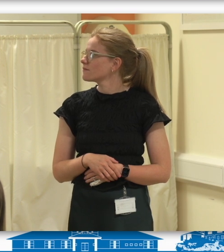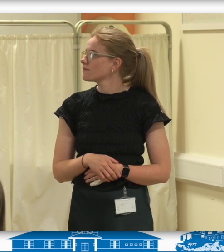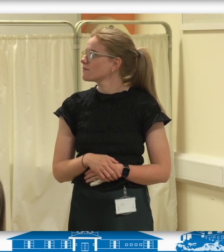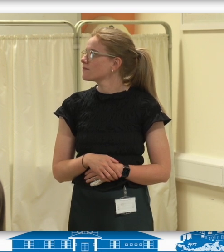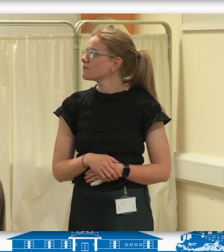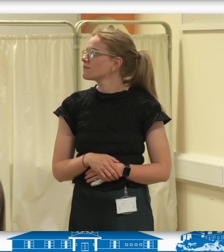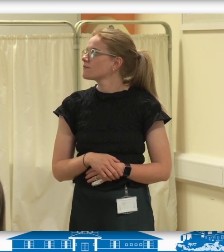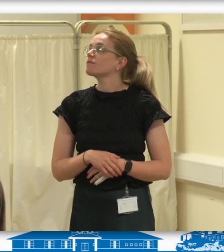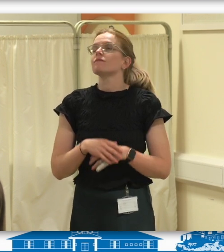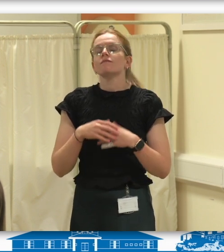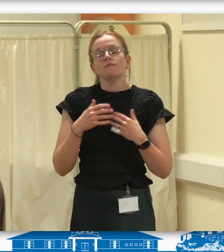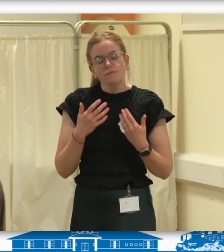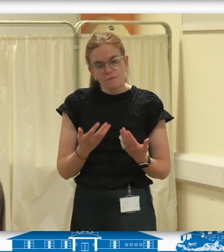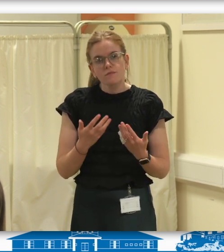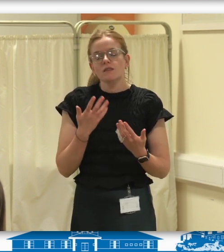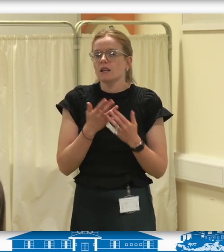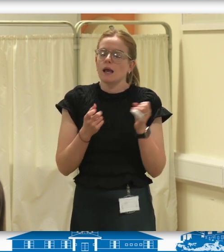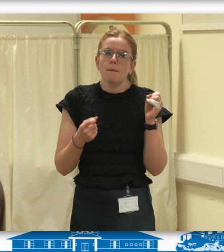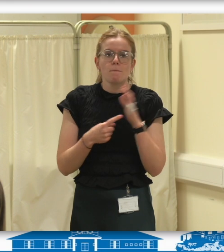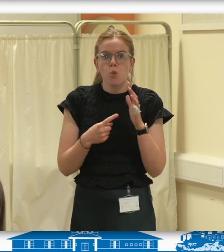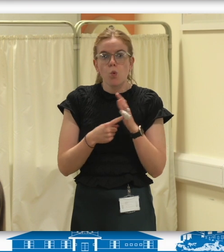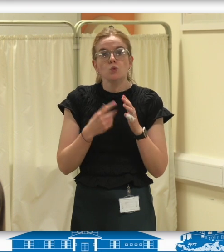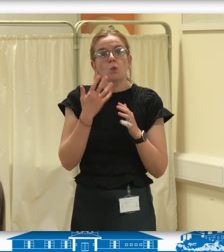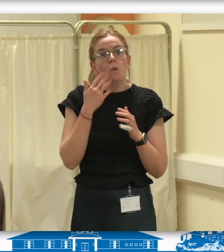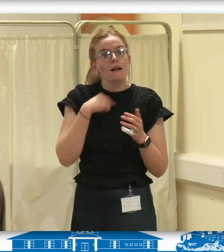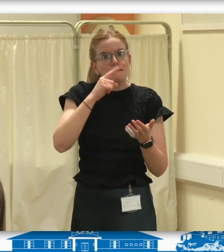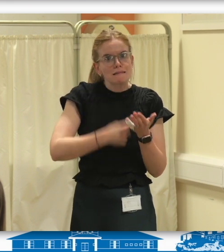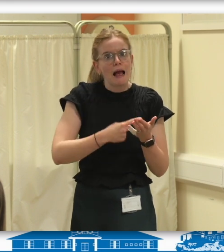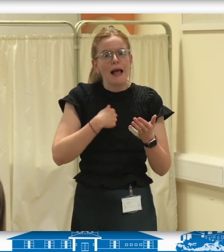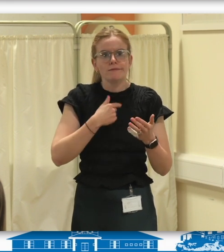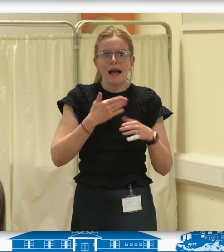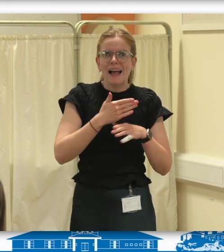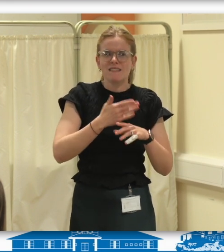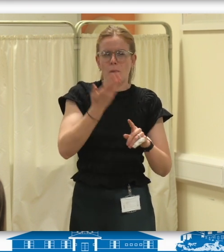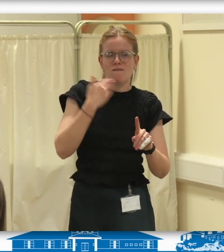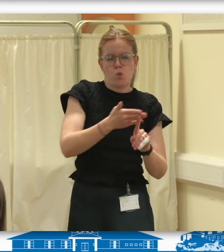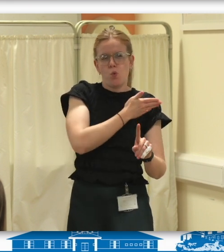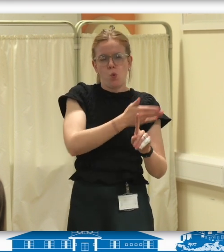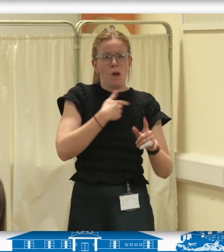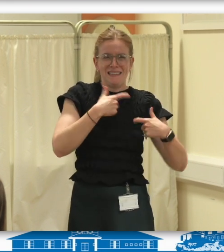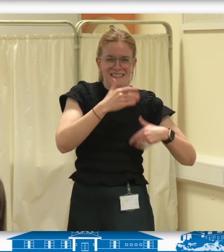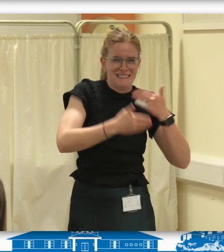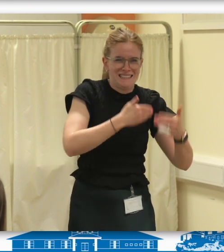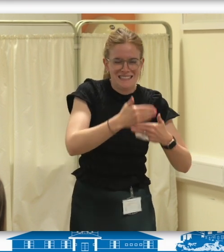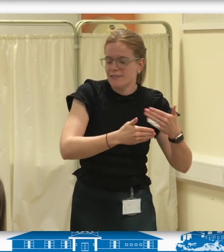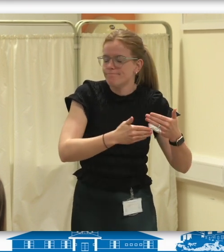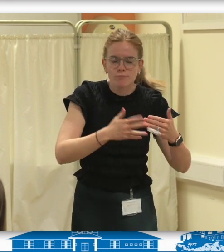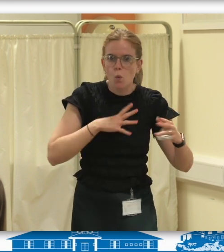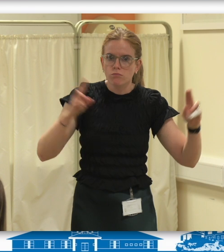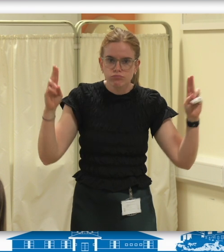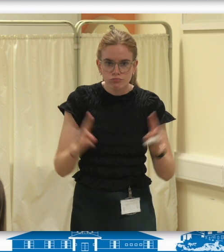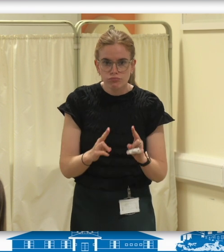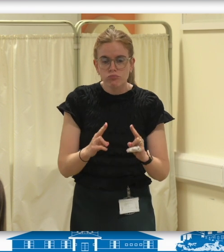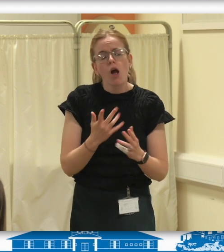lower demand threshold is vital in moving away from a boom and bust activity pattern. So we often see people coming to us for